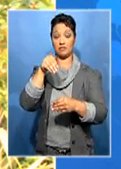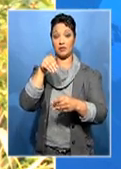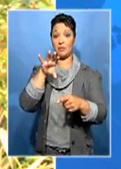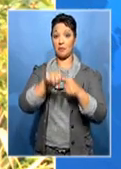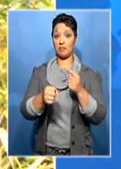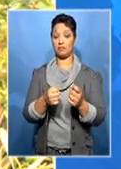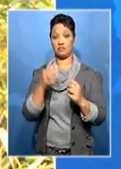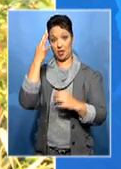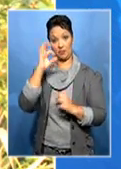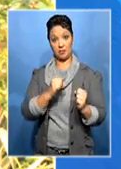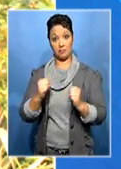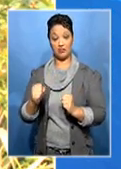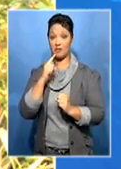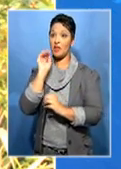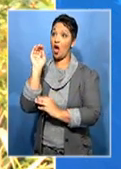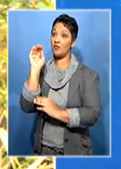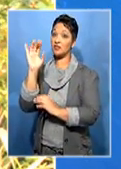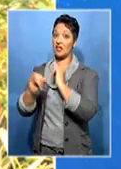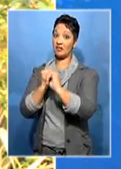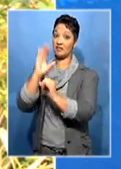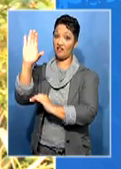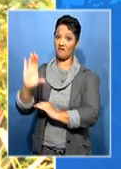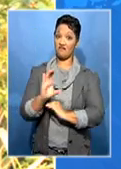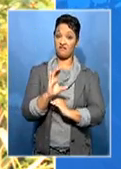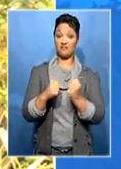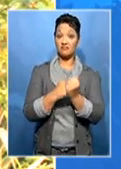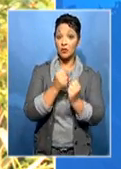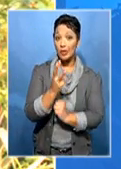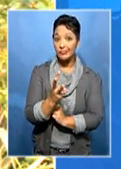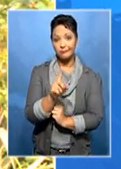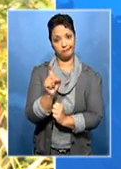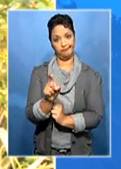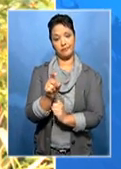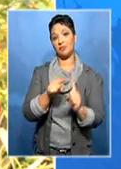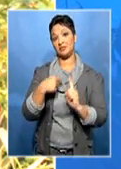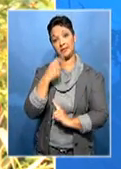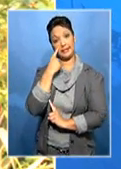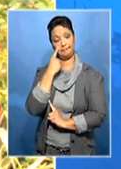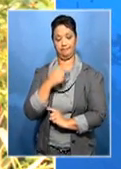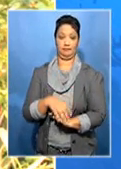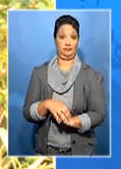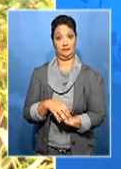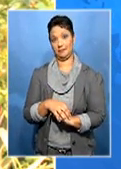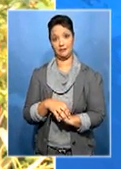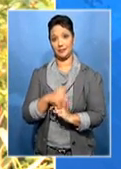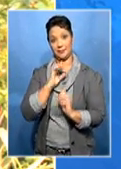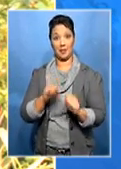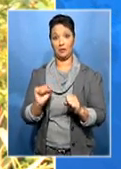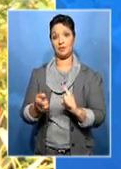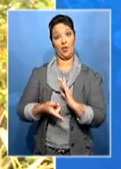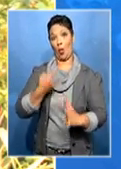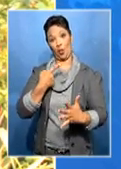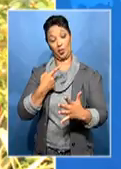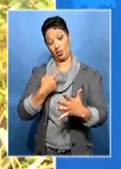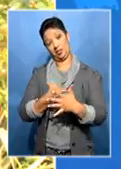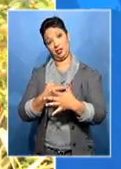the foreign direct investment willing and able to fund their programs. But as far as I see it, it's highly ambitious, and not all of it